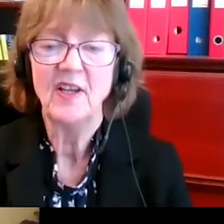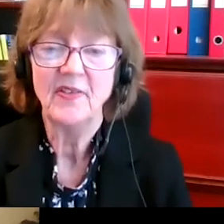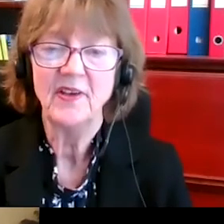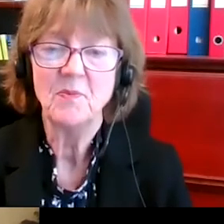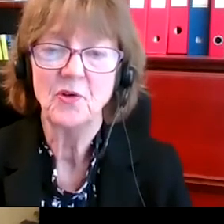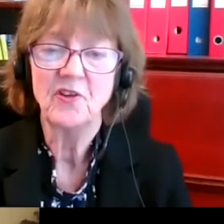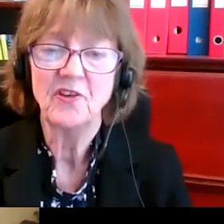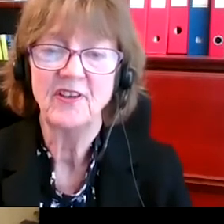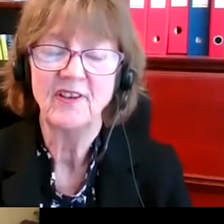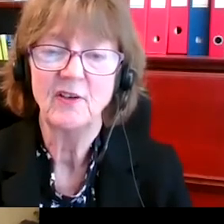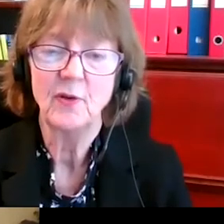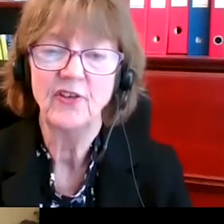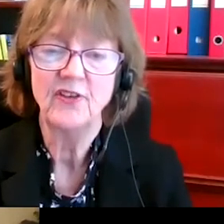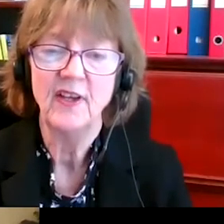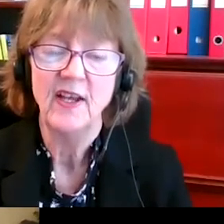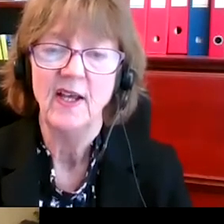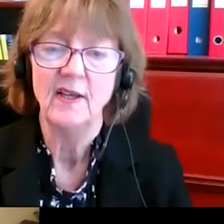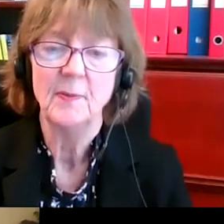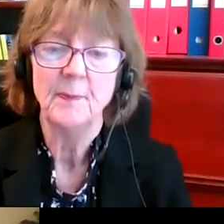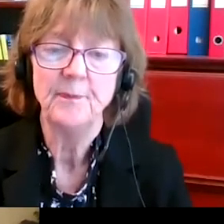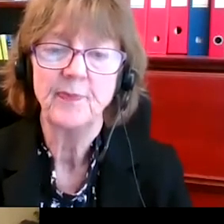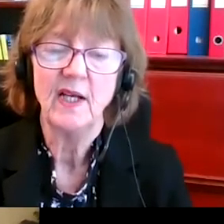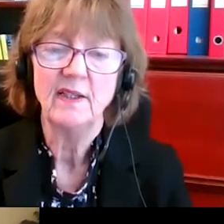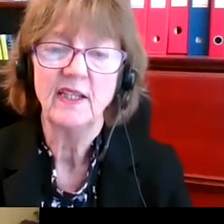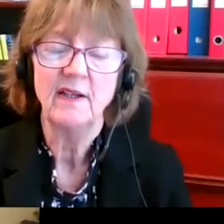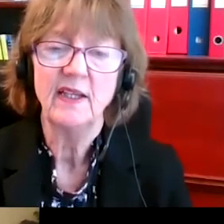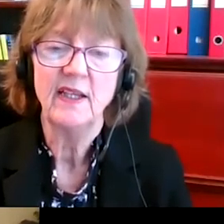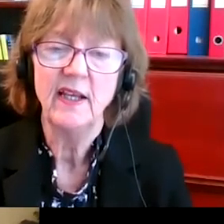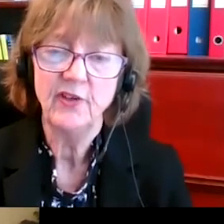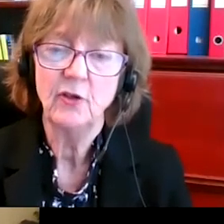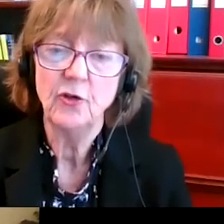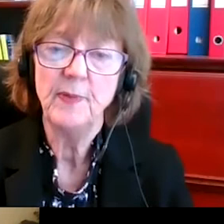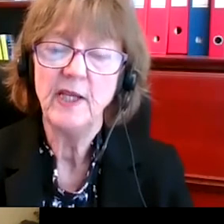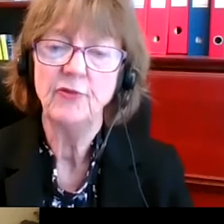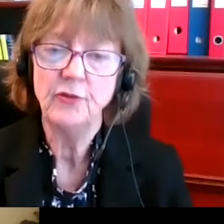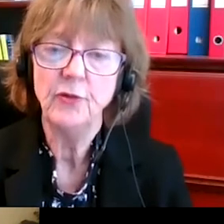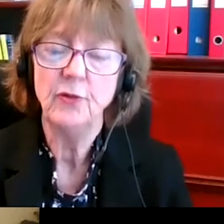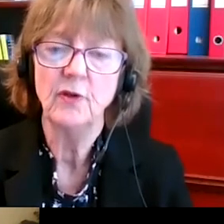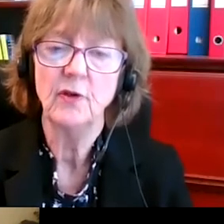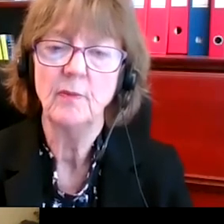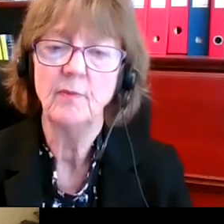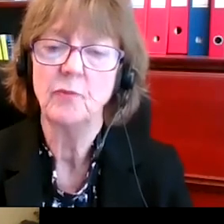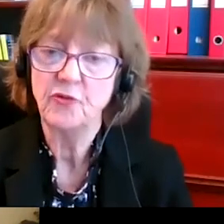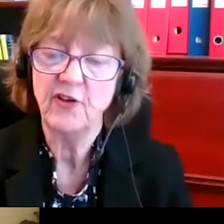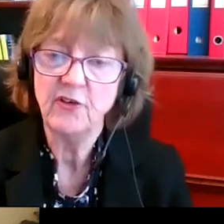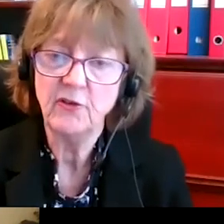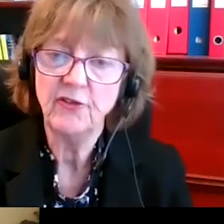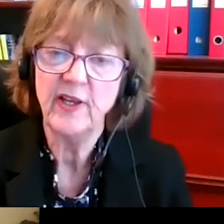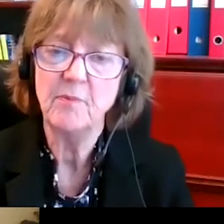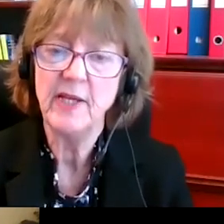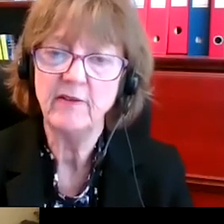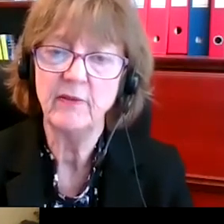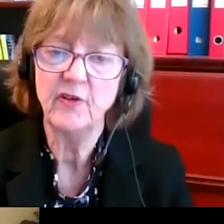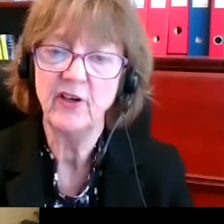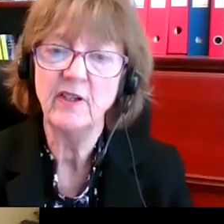That's another important question. I guess it could be through professionals